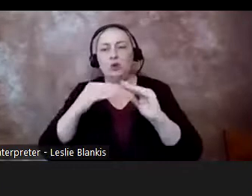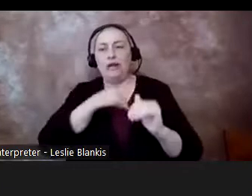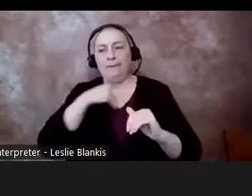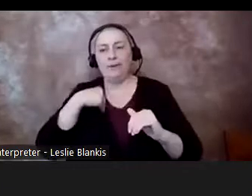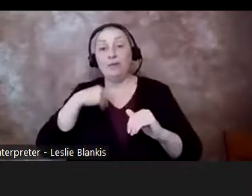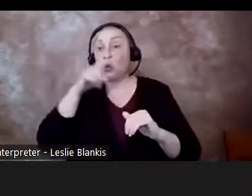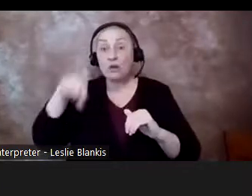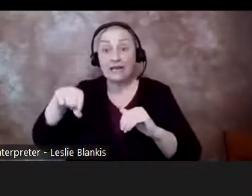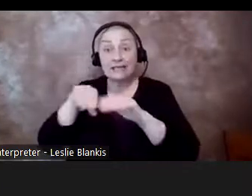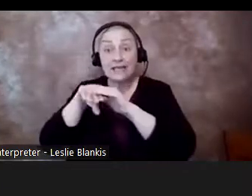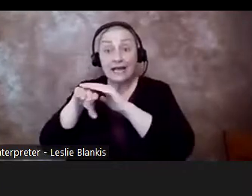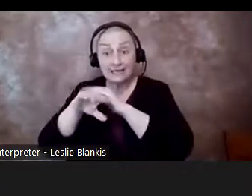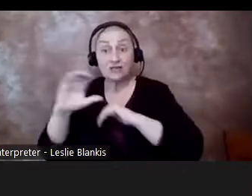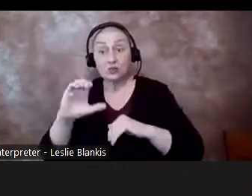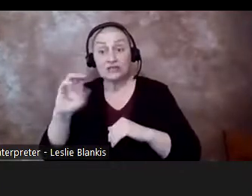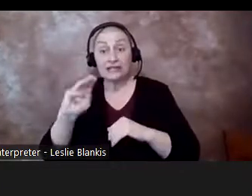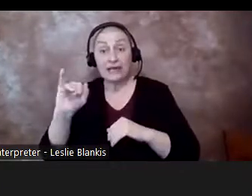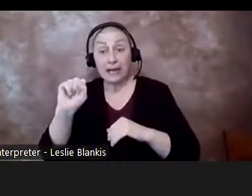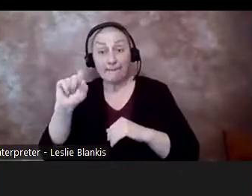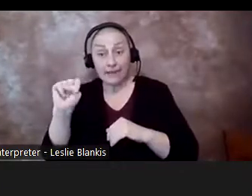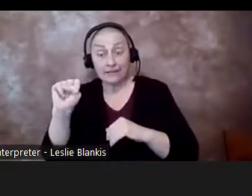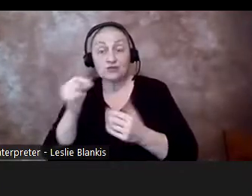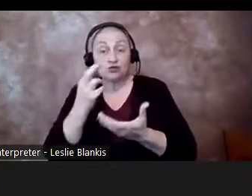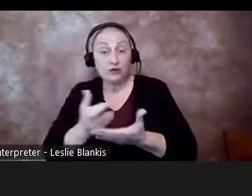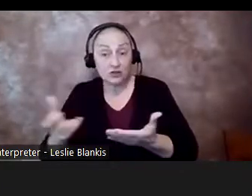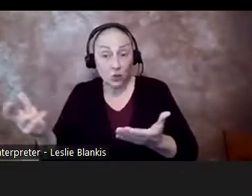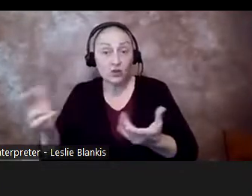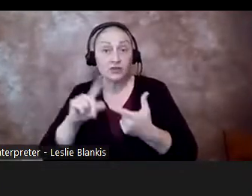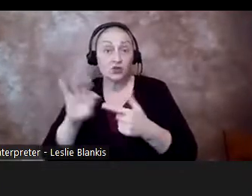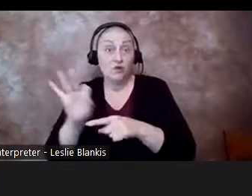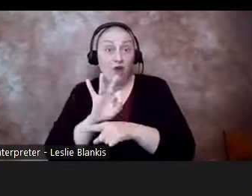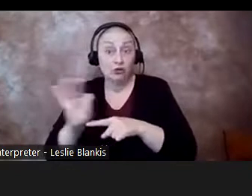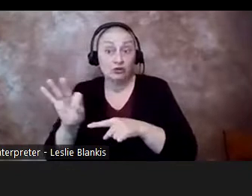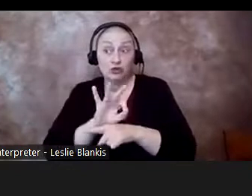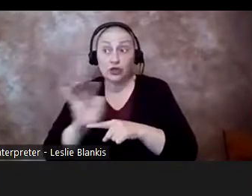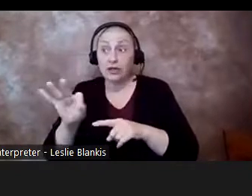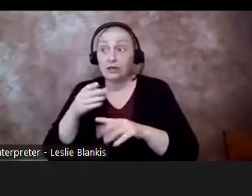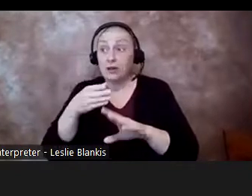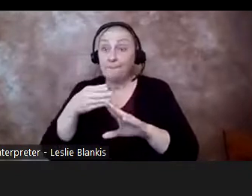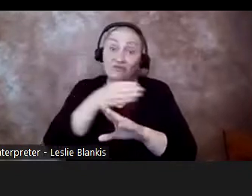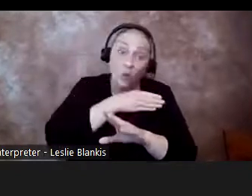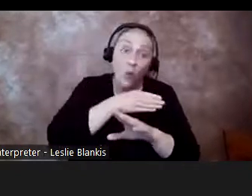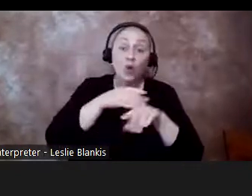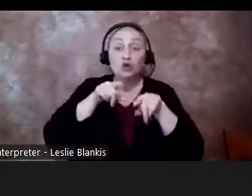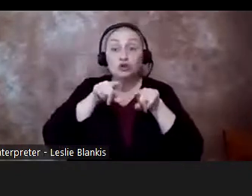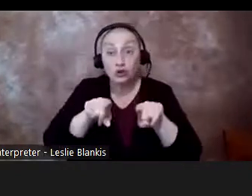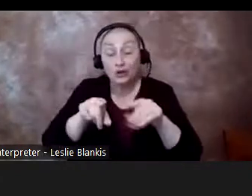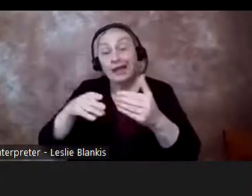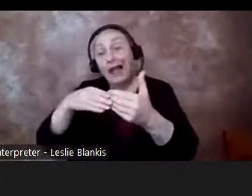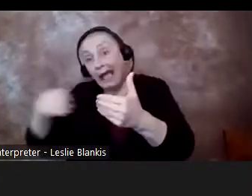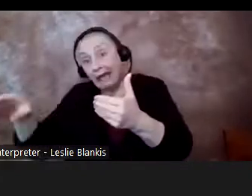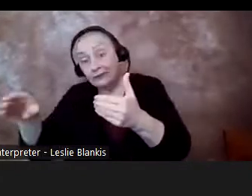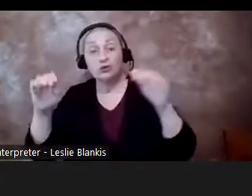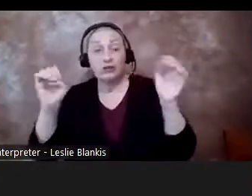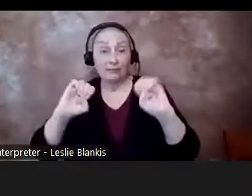to CMIST resources in order to function, before, during, and after emergencies, then